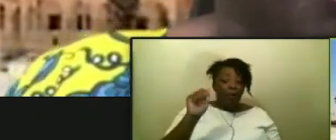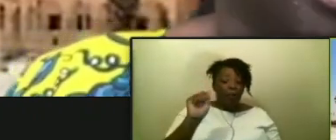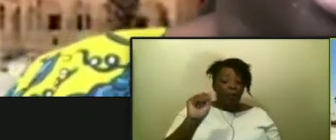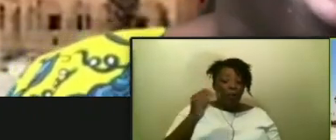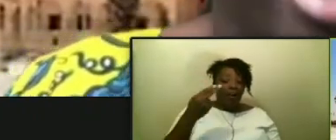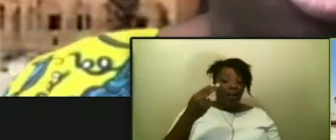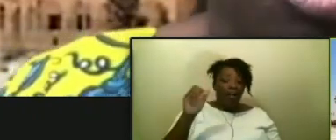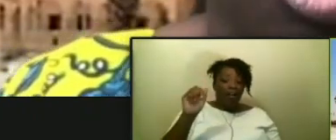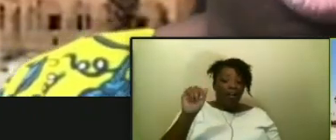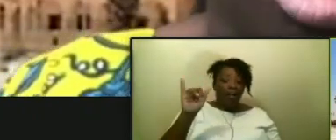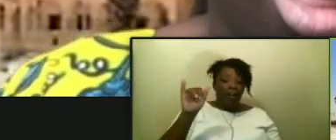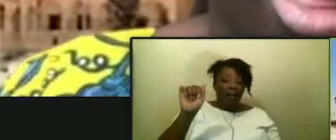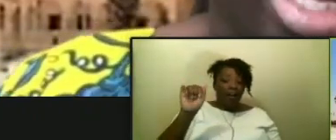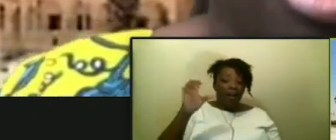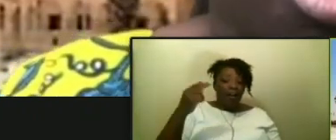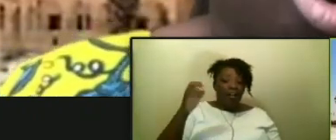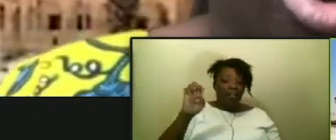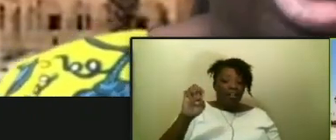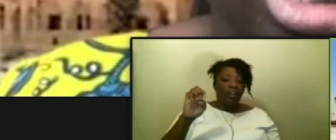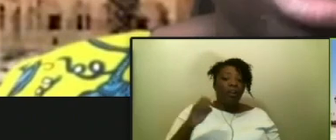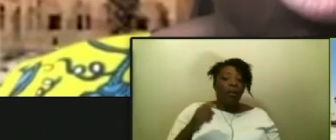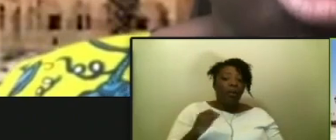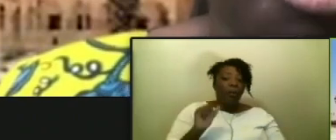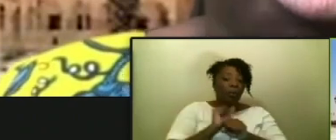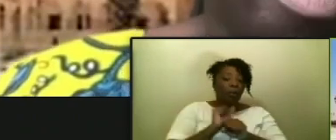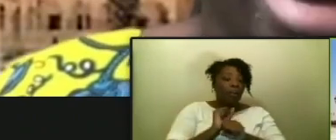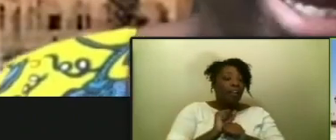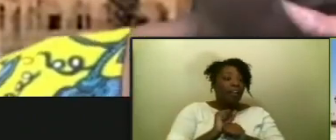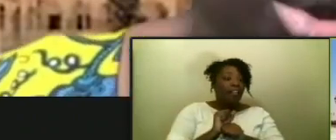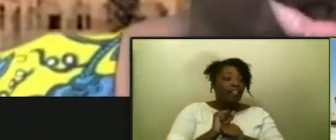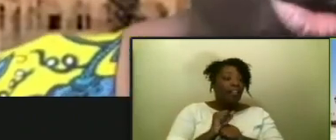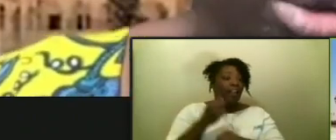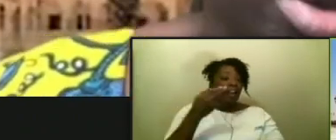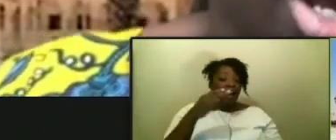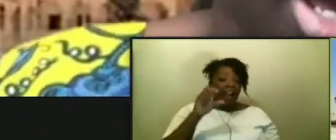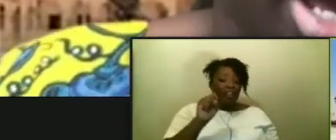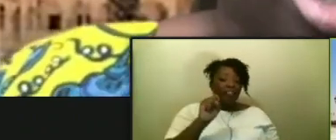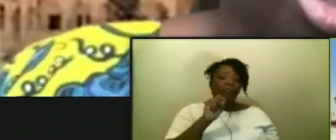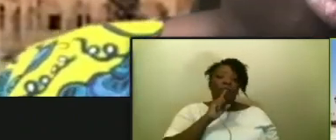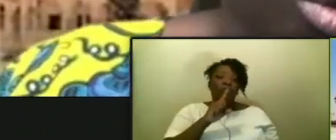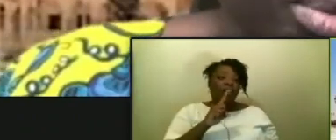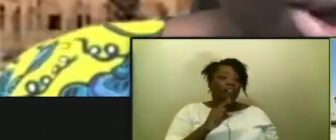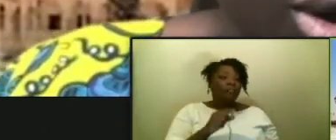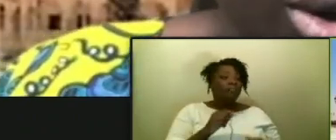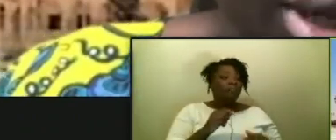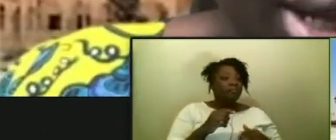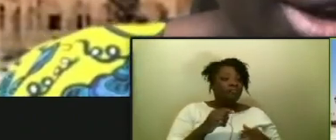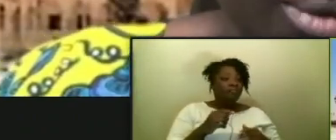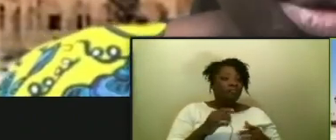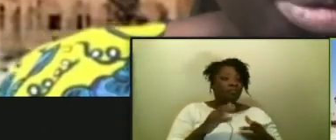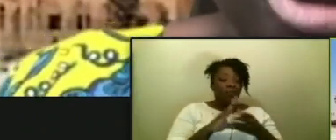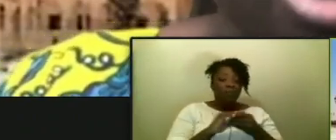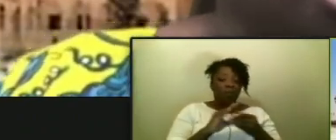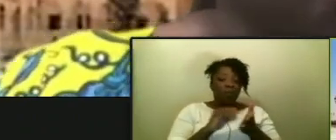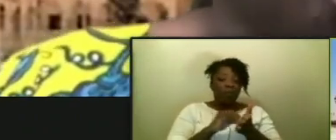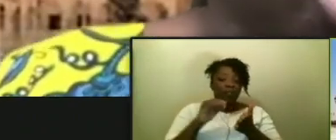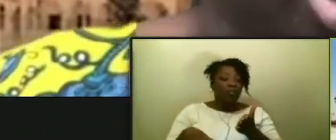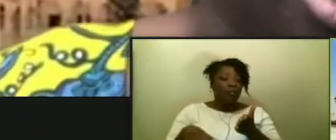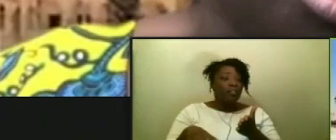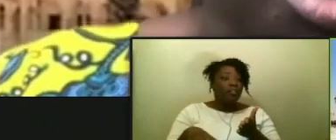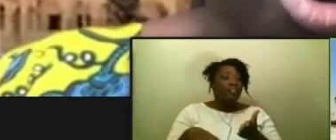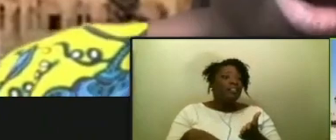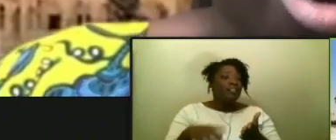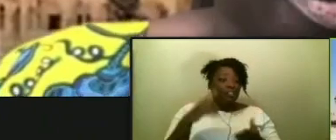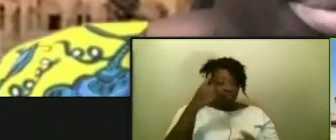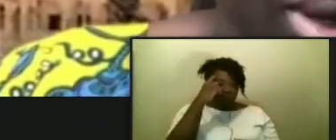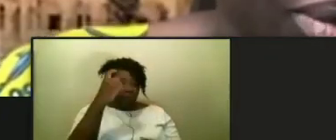at Melvindale High School and a core team of My Student Dreams. And she will be on and update us on the work that they